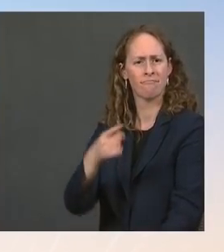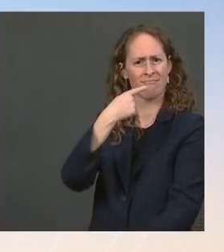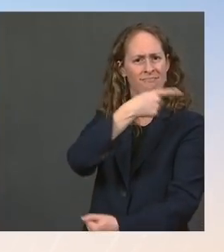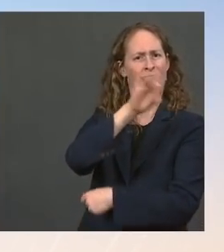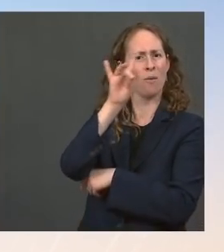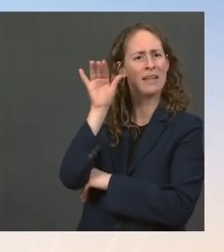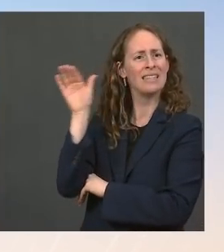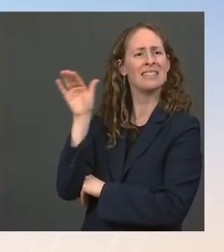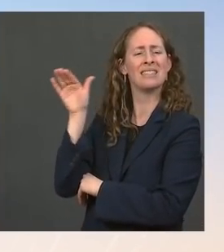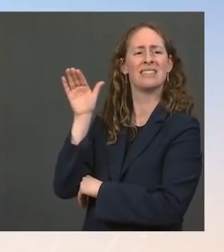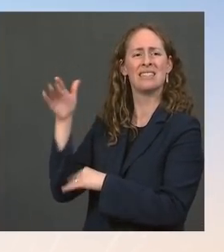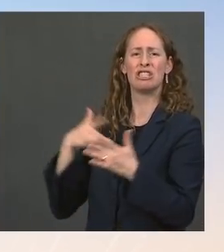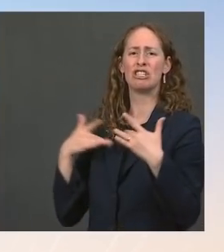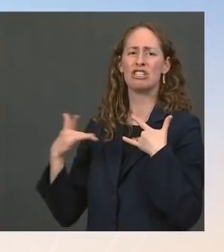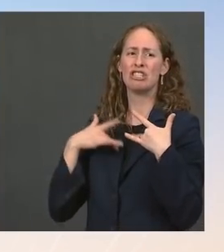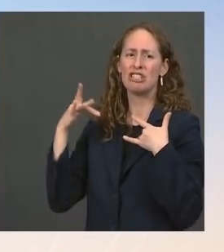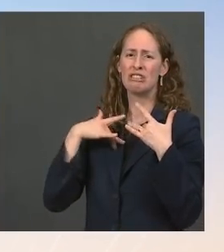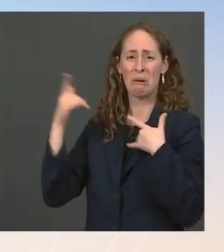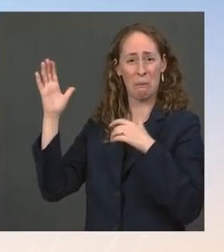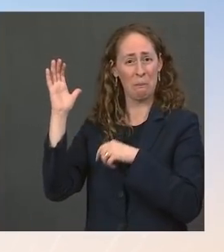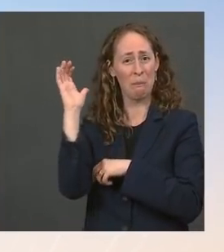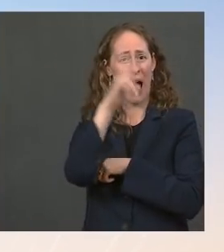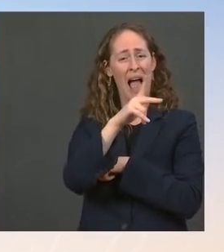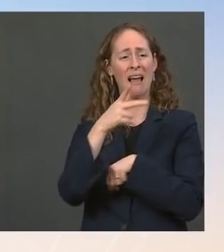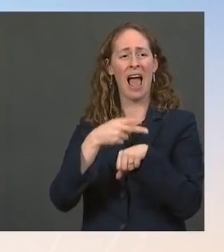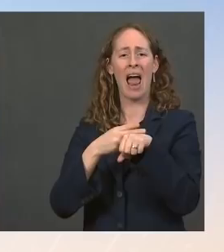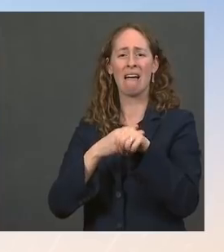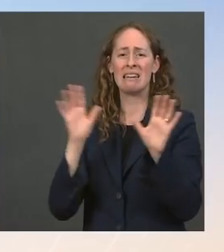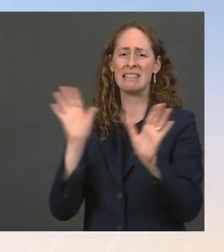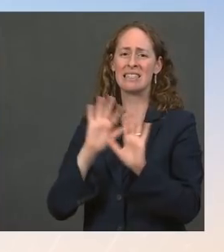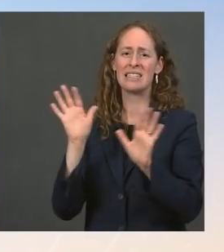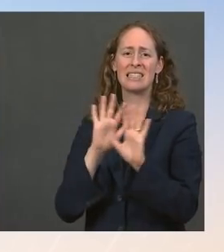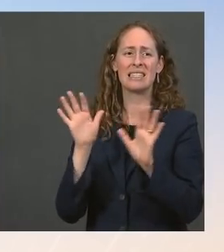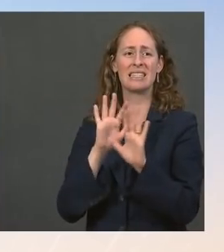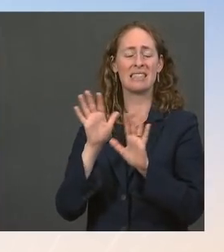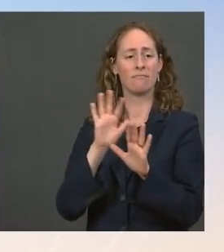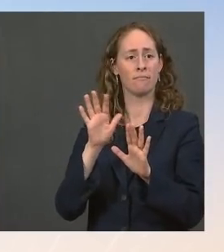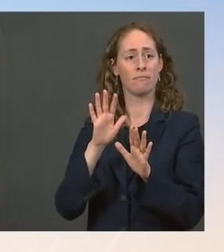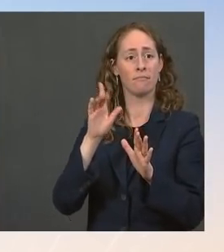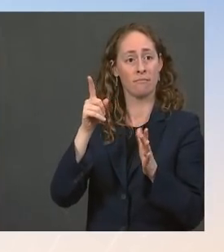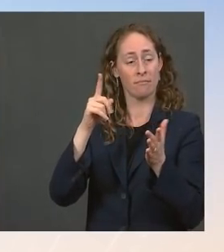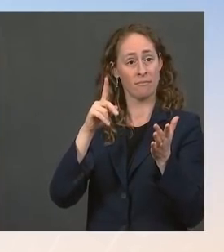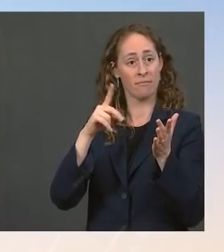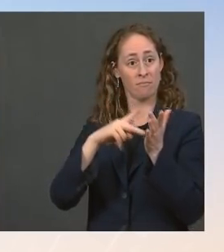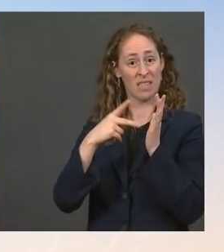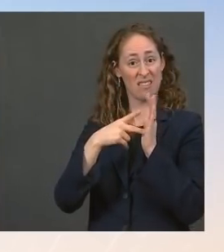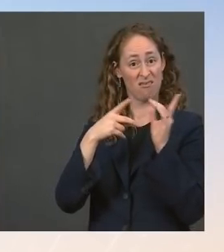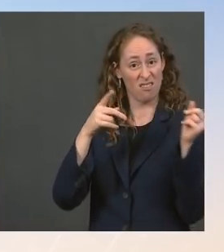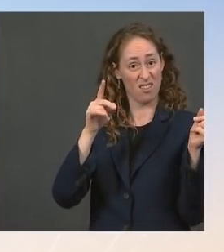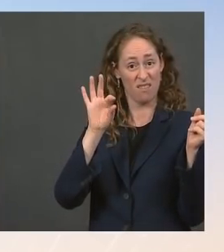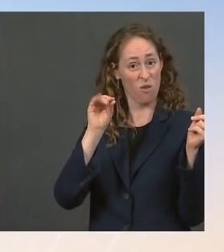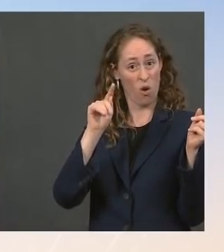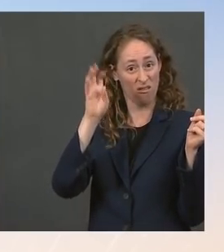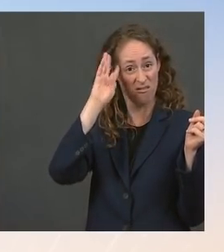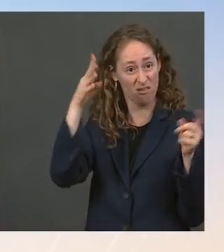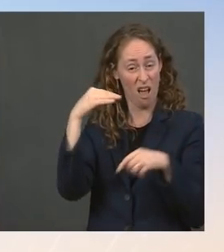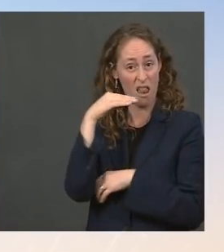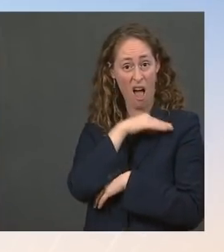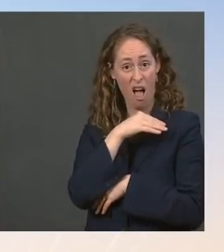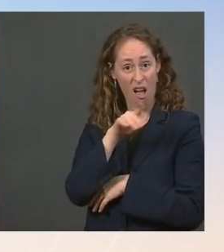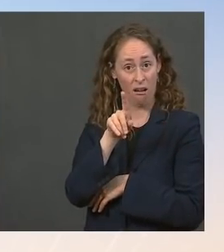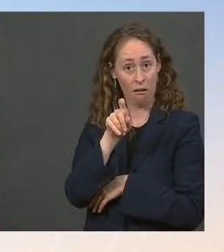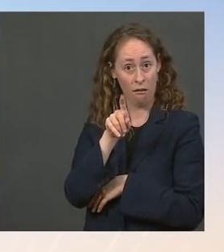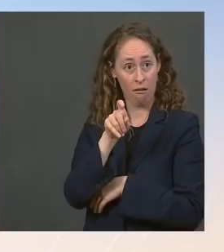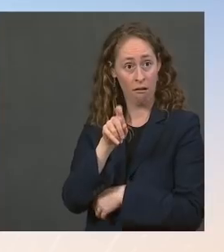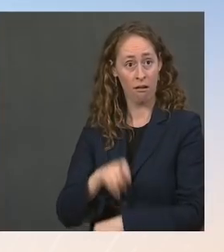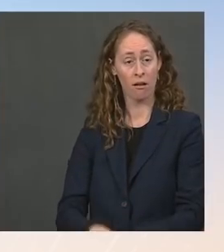of Haitians and the treatment of Haitians. Are you saying then that Daniel Foote is not telling the truth in this letter? I would point you to the State Department,